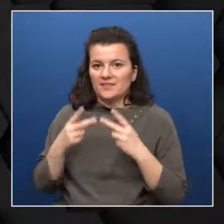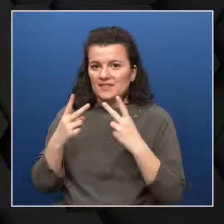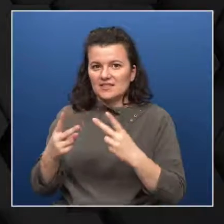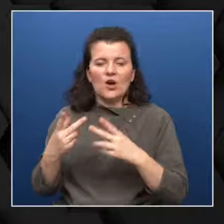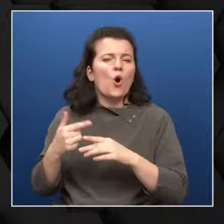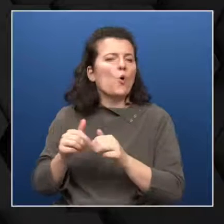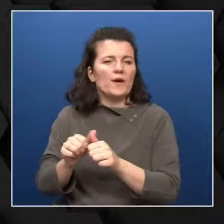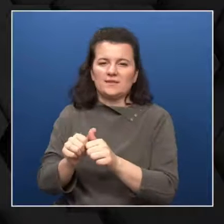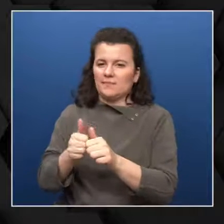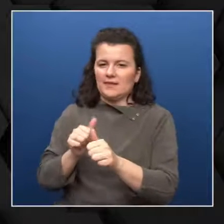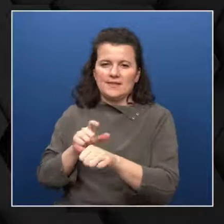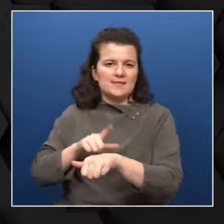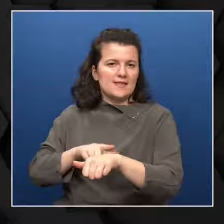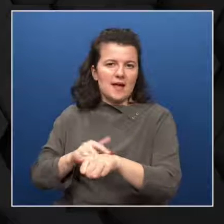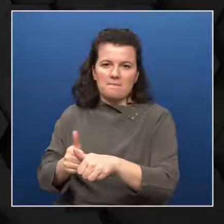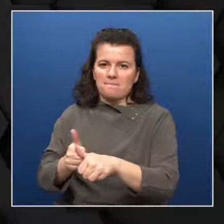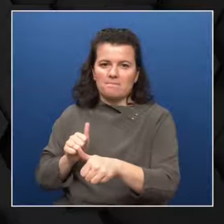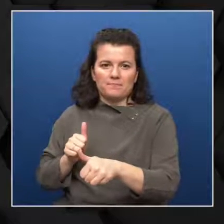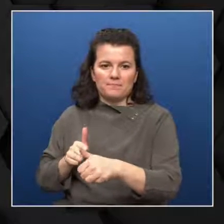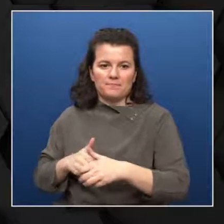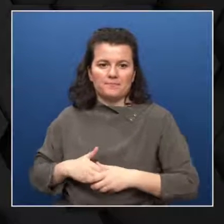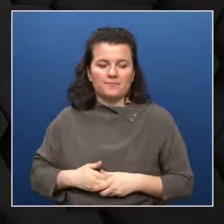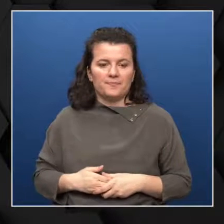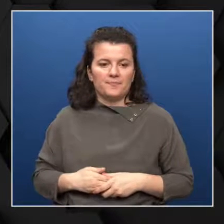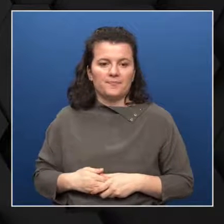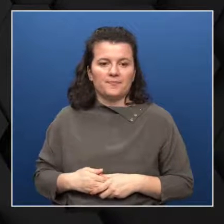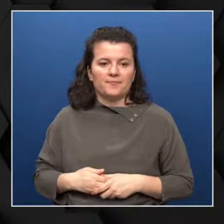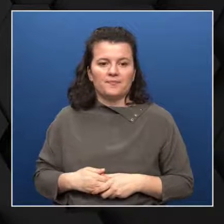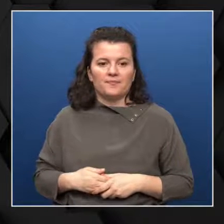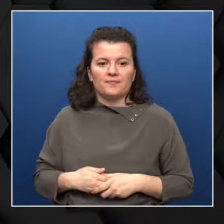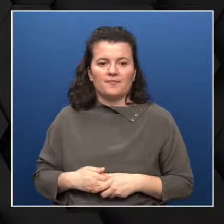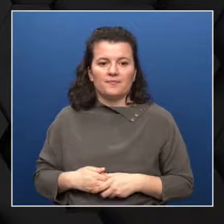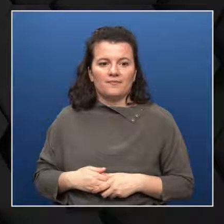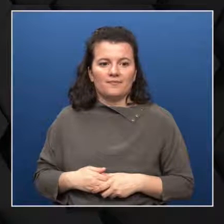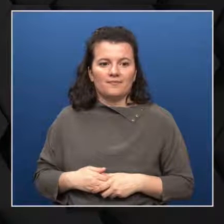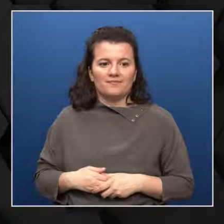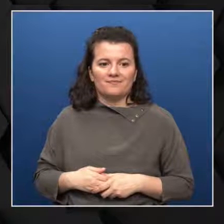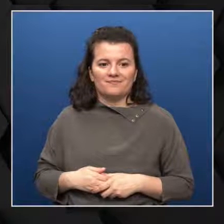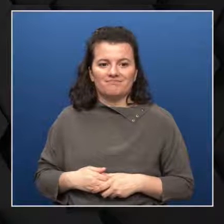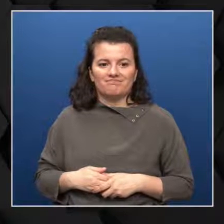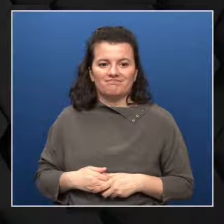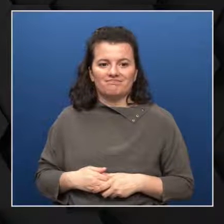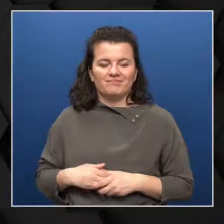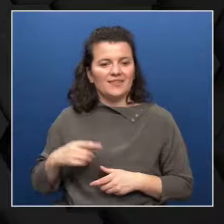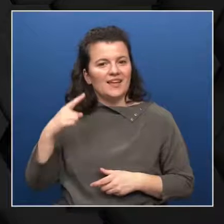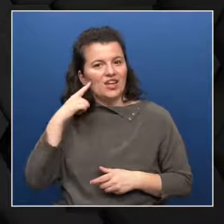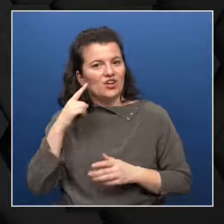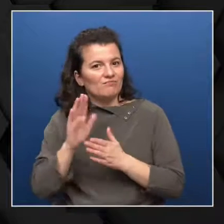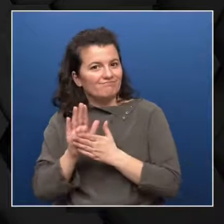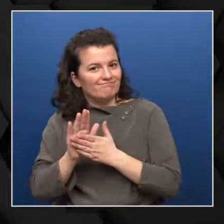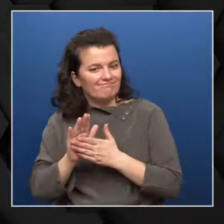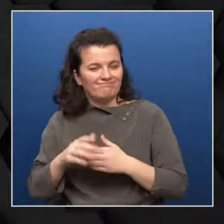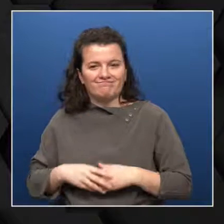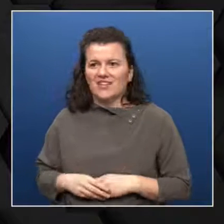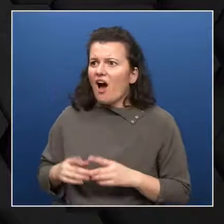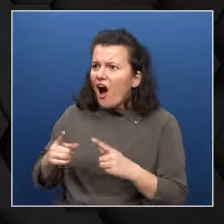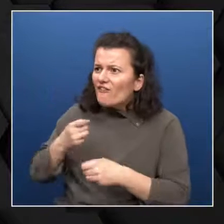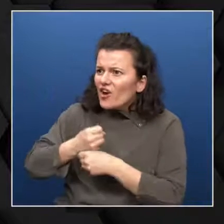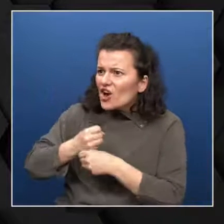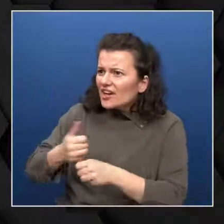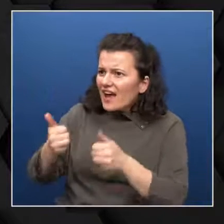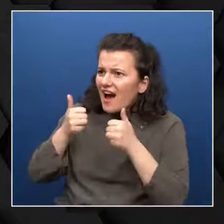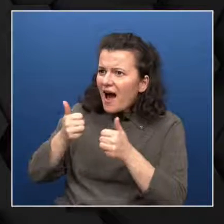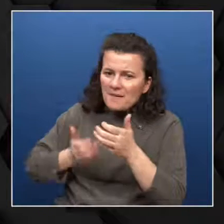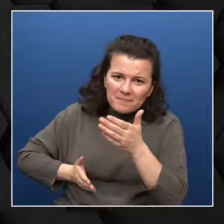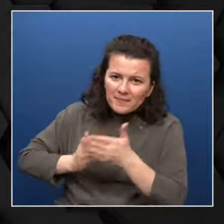with starting up. So here we see it is now coming in. It's working. So it is here. You did so it. Now